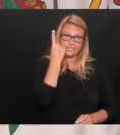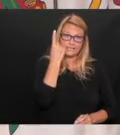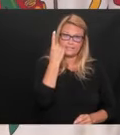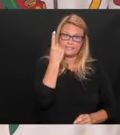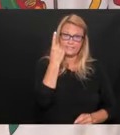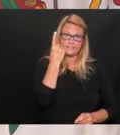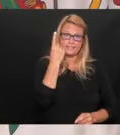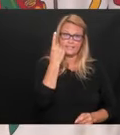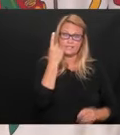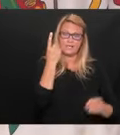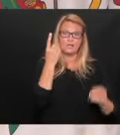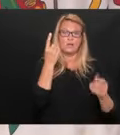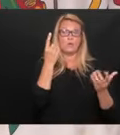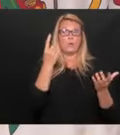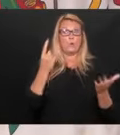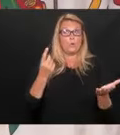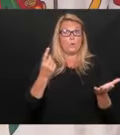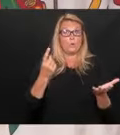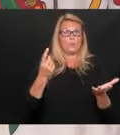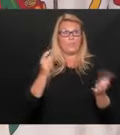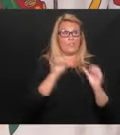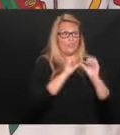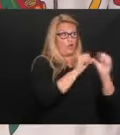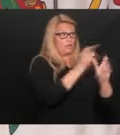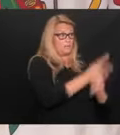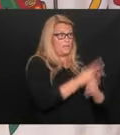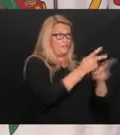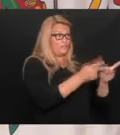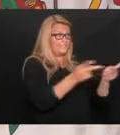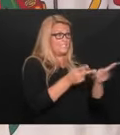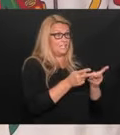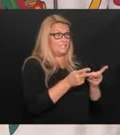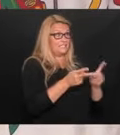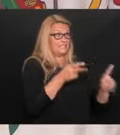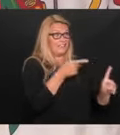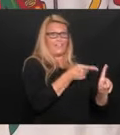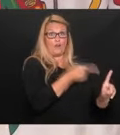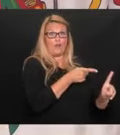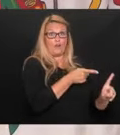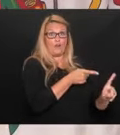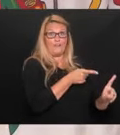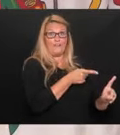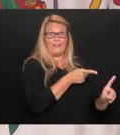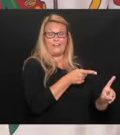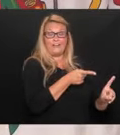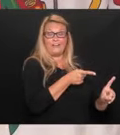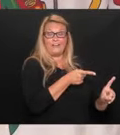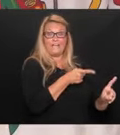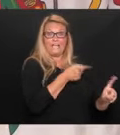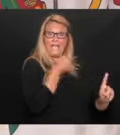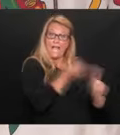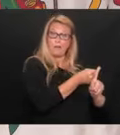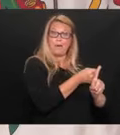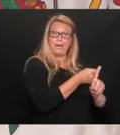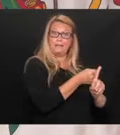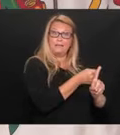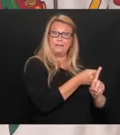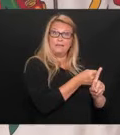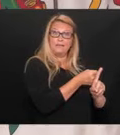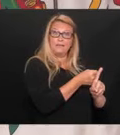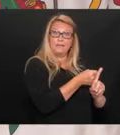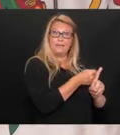absolutely, without any question, in our long-term care facilities, if we have outbreaks, you could very well be looking at